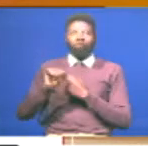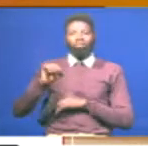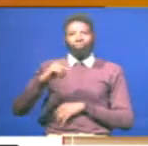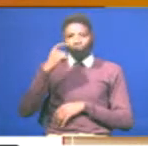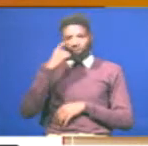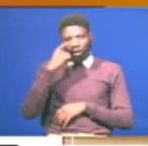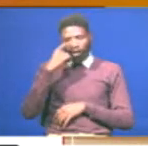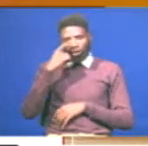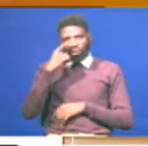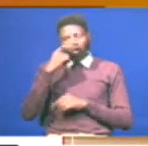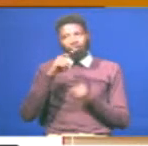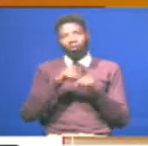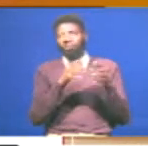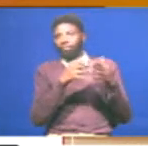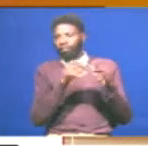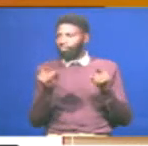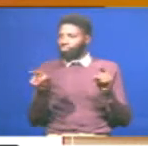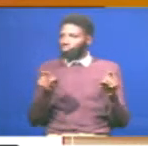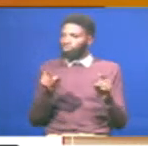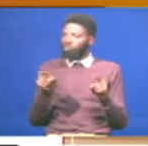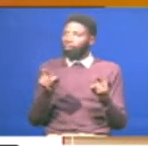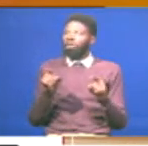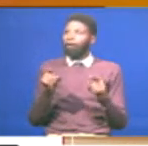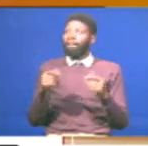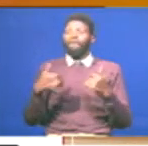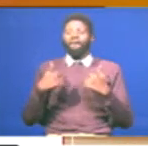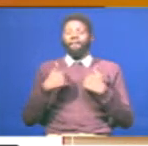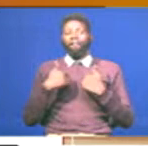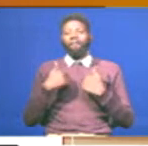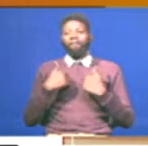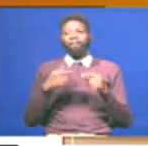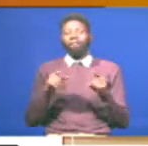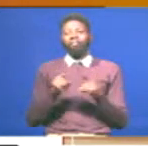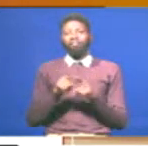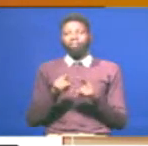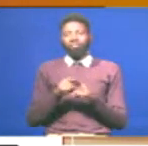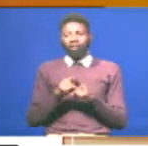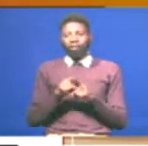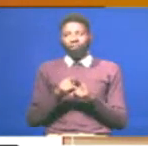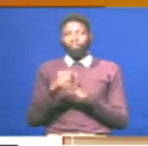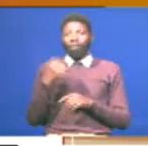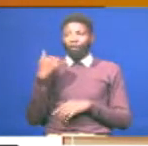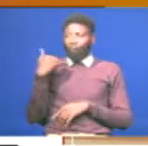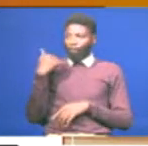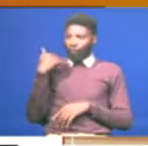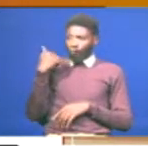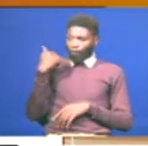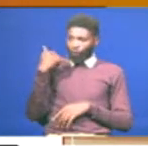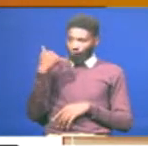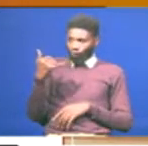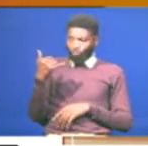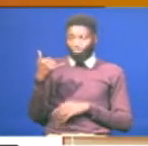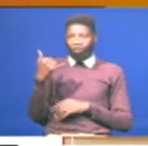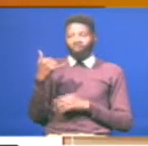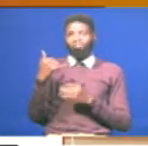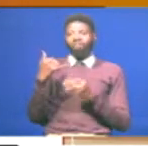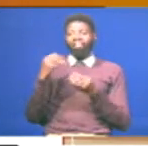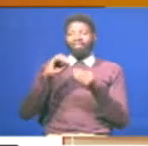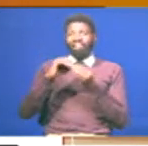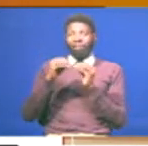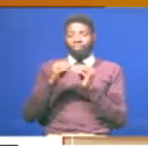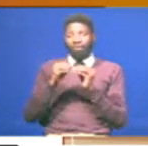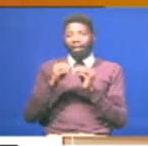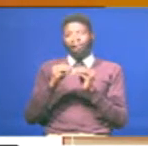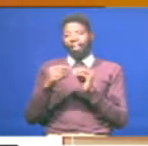United States, which has got a telephone cord that has got a meaning. Why am I saying this?